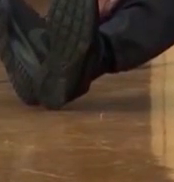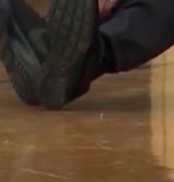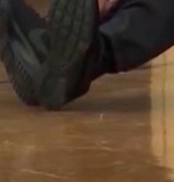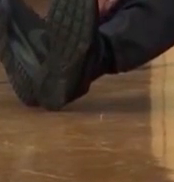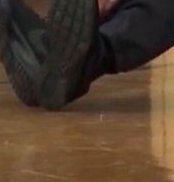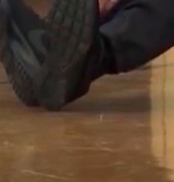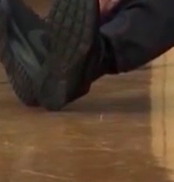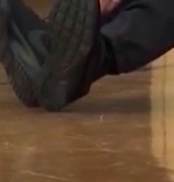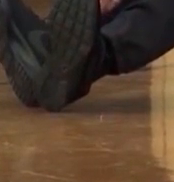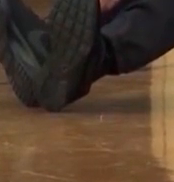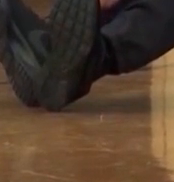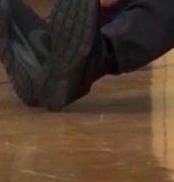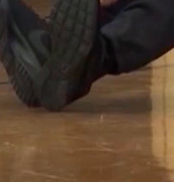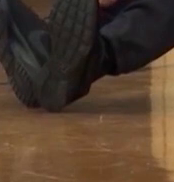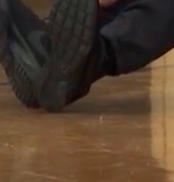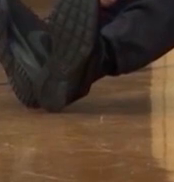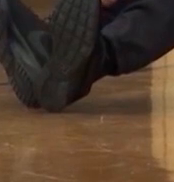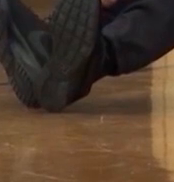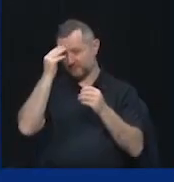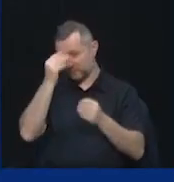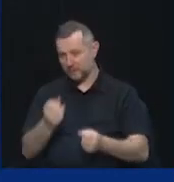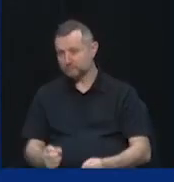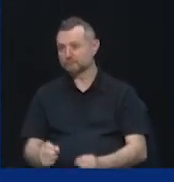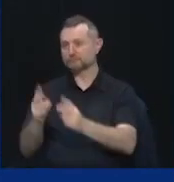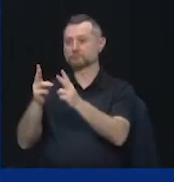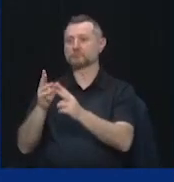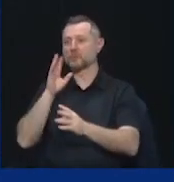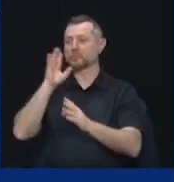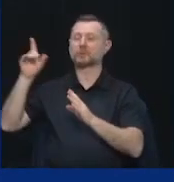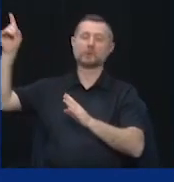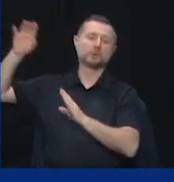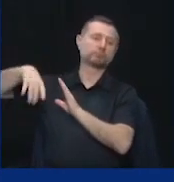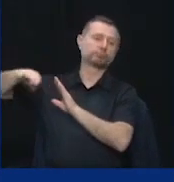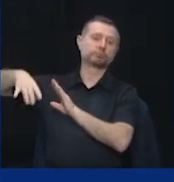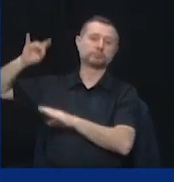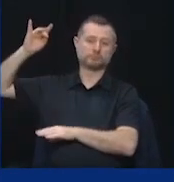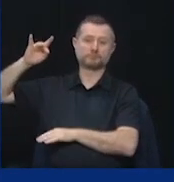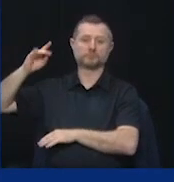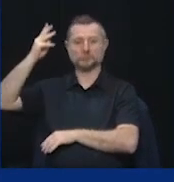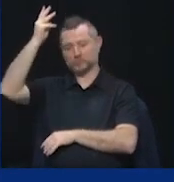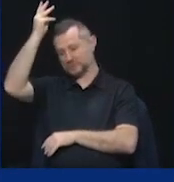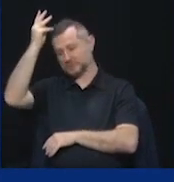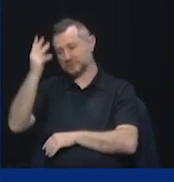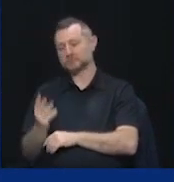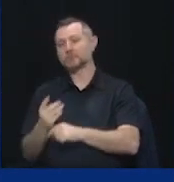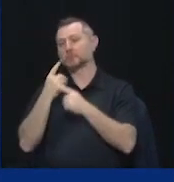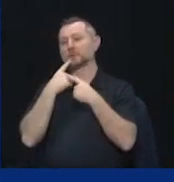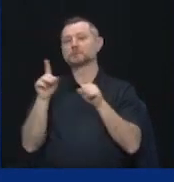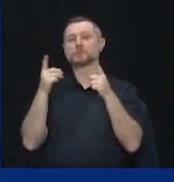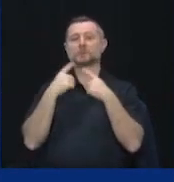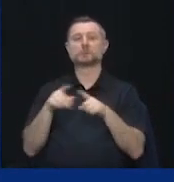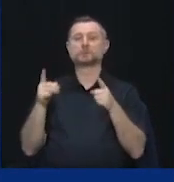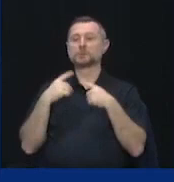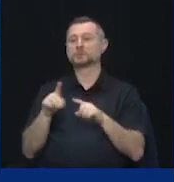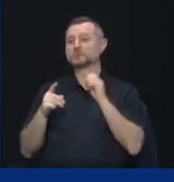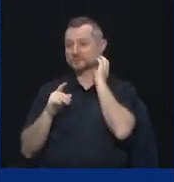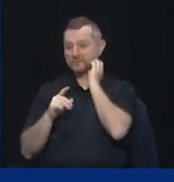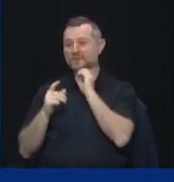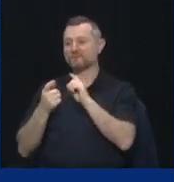input your information, we'll do a random drawing every Wednesday from that